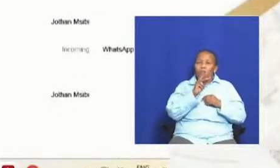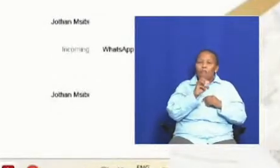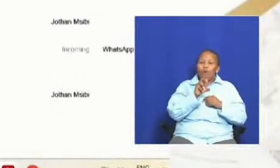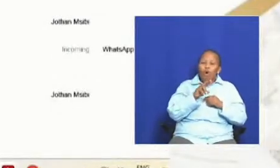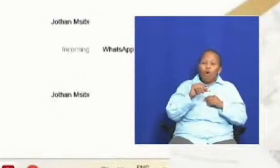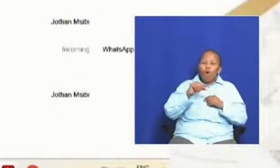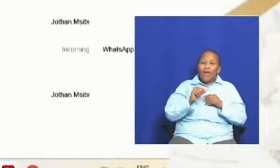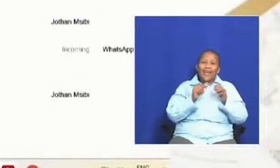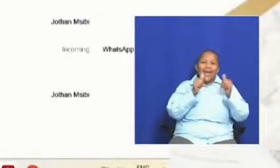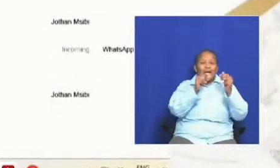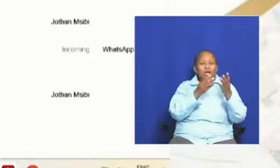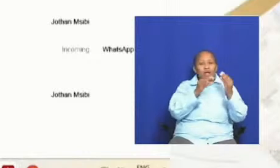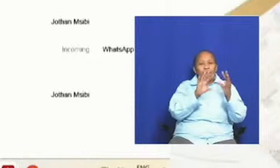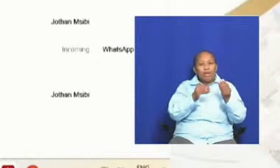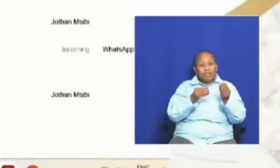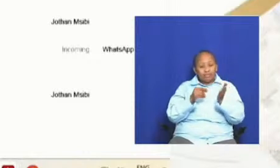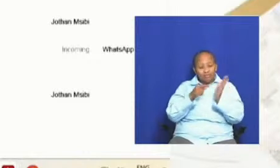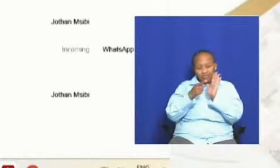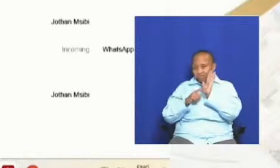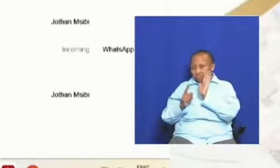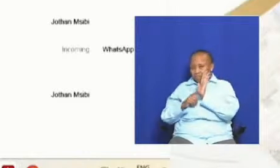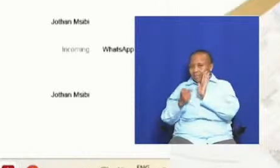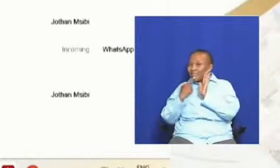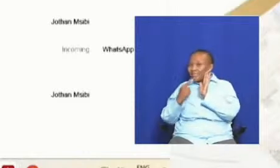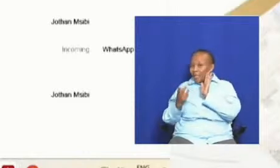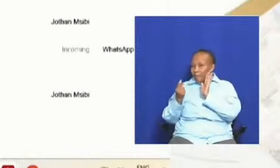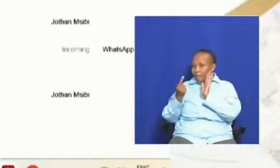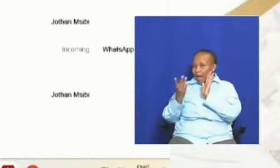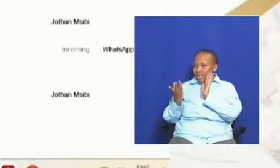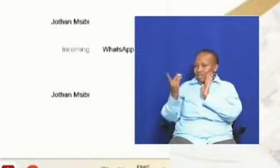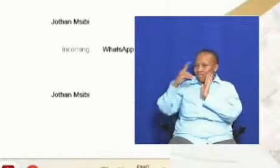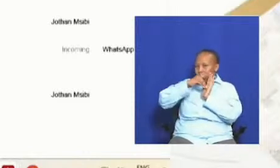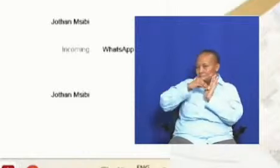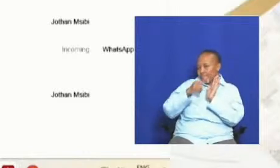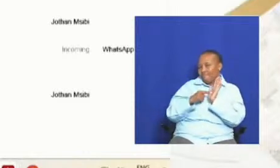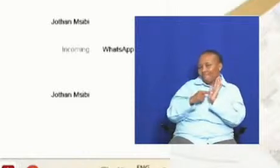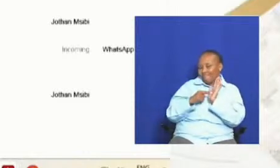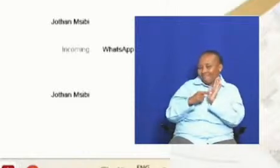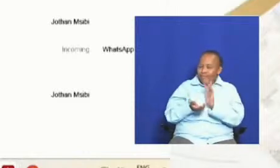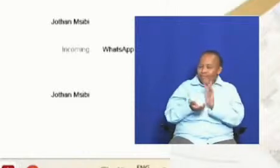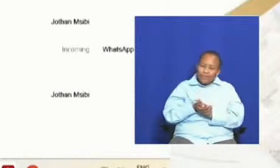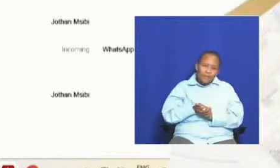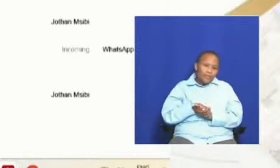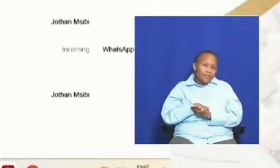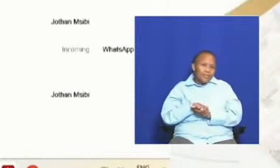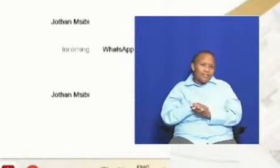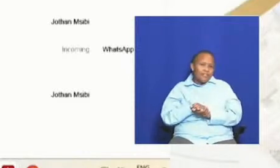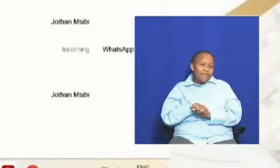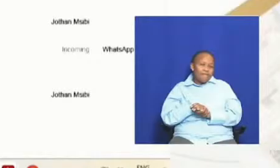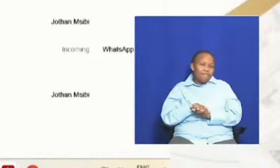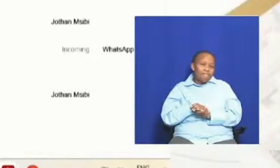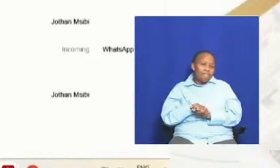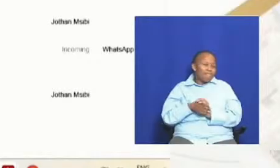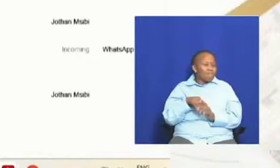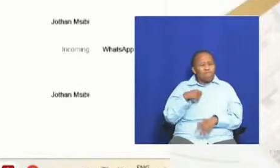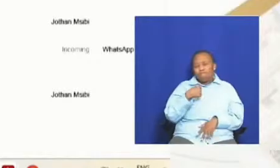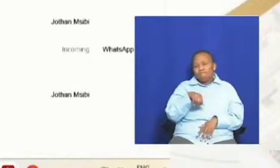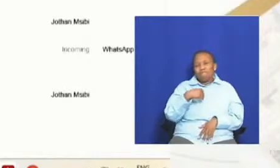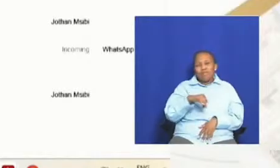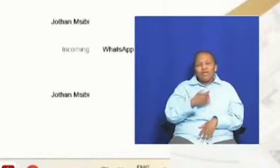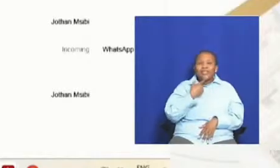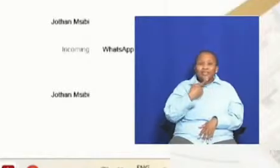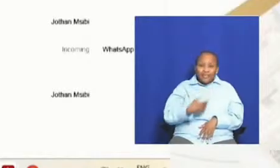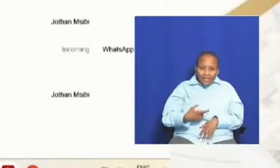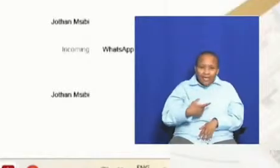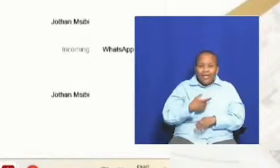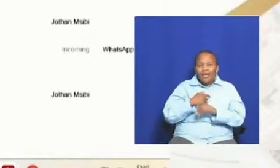those words. No, I can interpret them for you. No, it says this one is the account Morgan sent